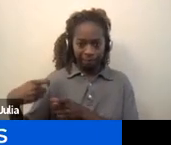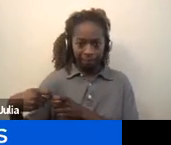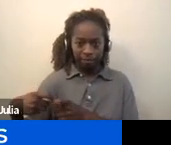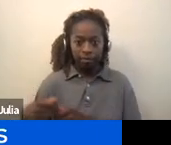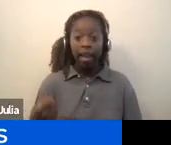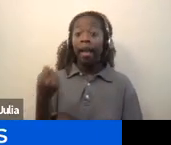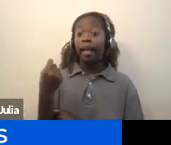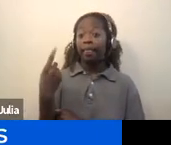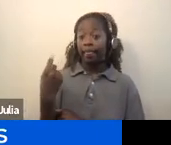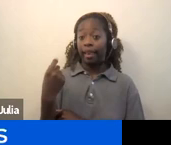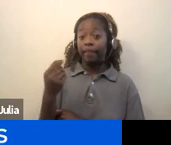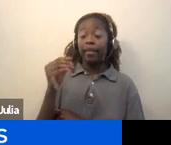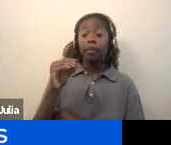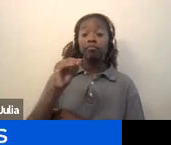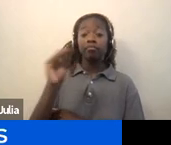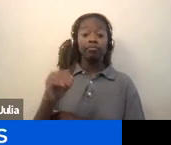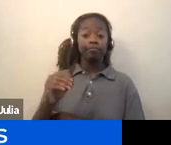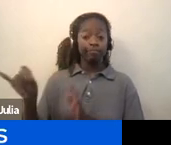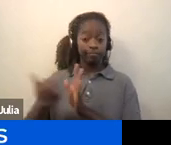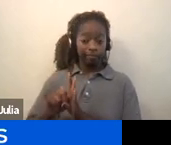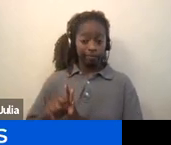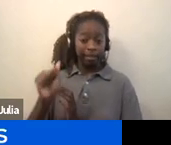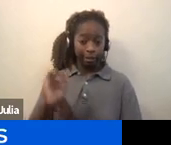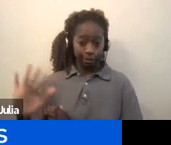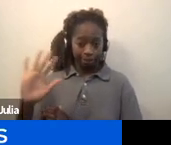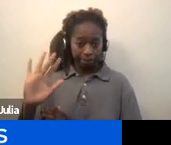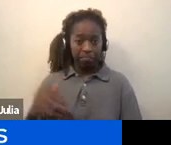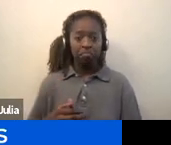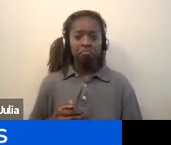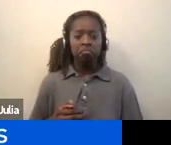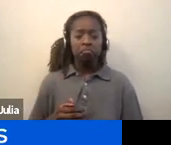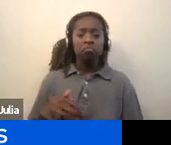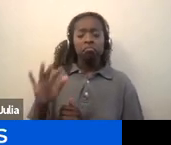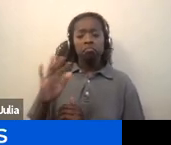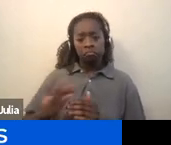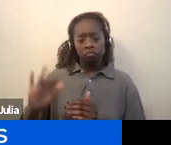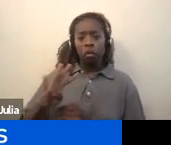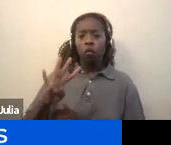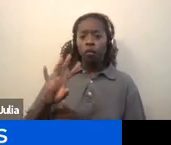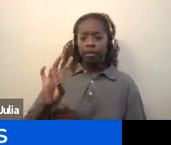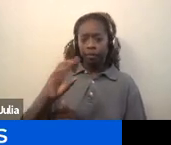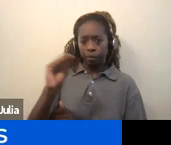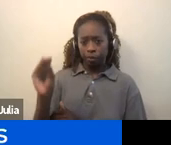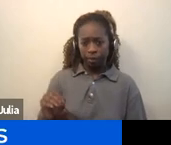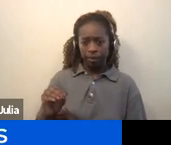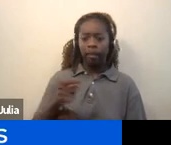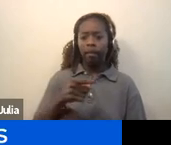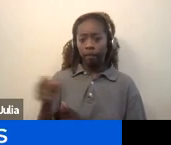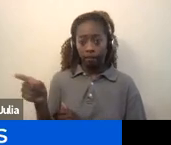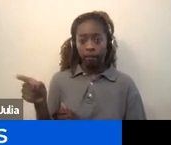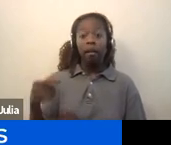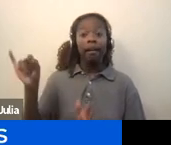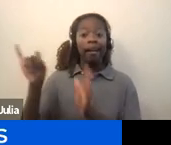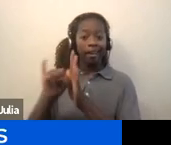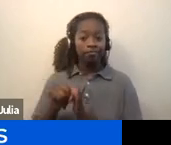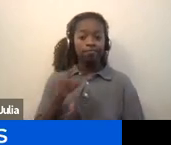versus 9.8 last year nearly 47 percent of hires this year identify as speaking one